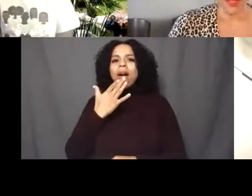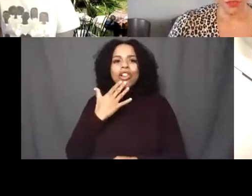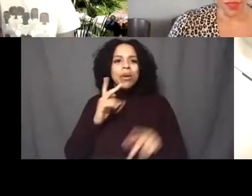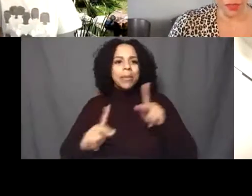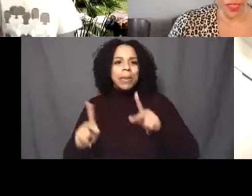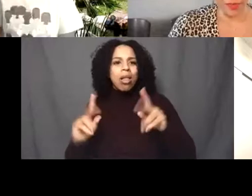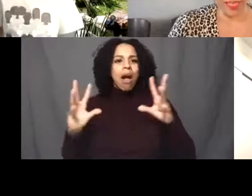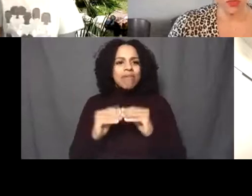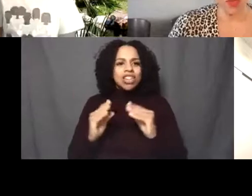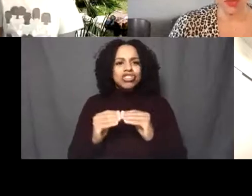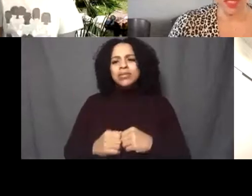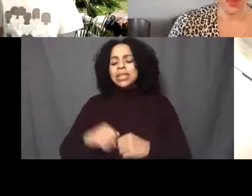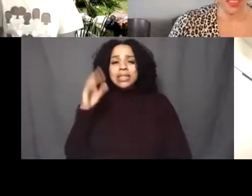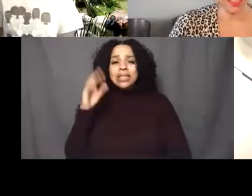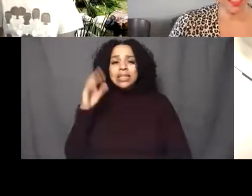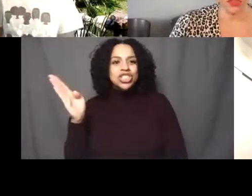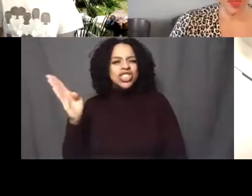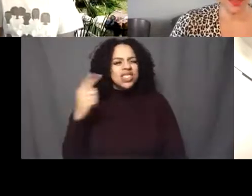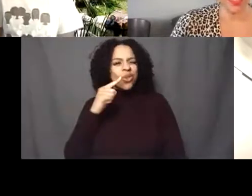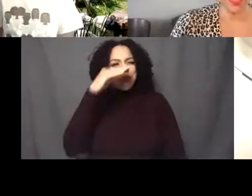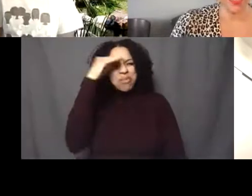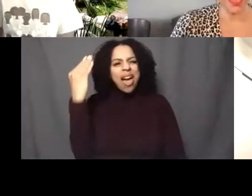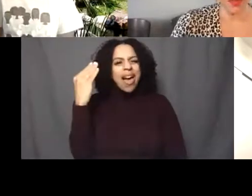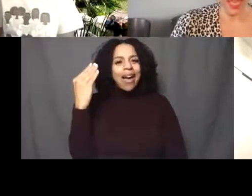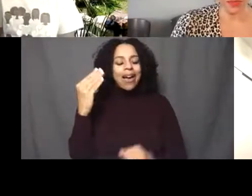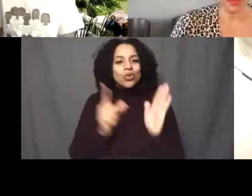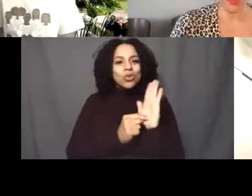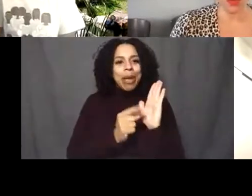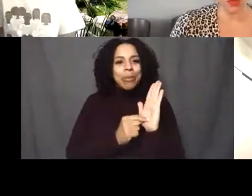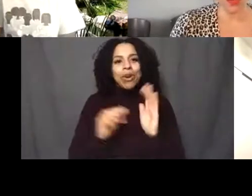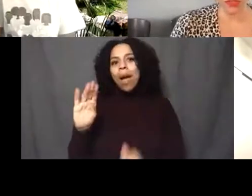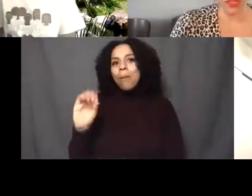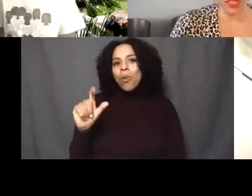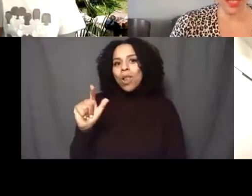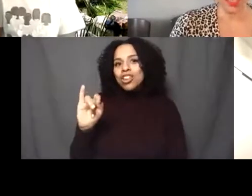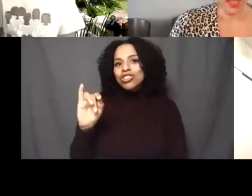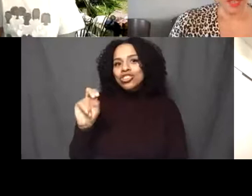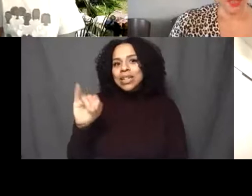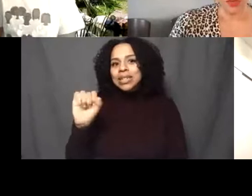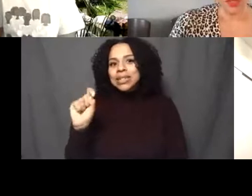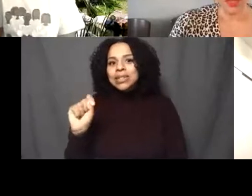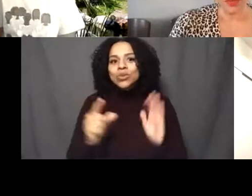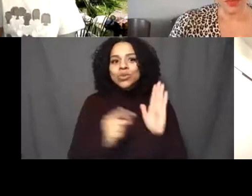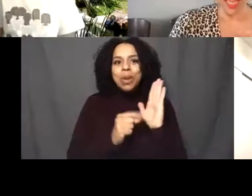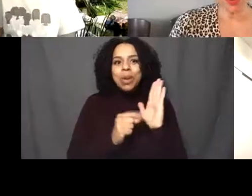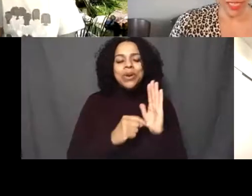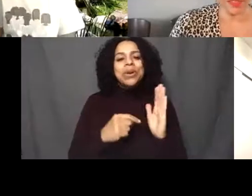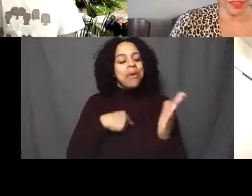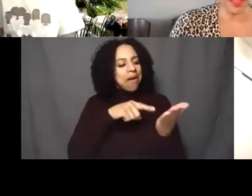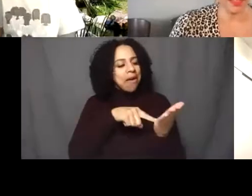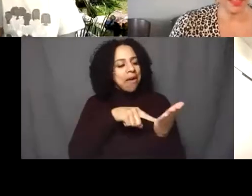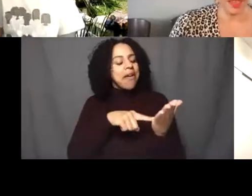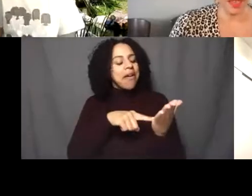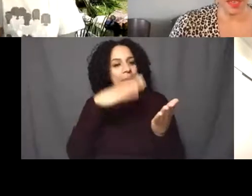of columns that were being written in Black newspapers and abolitionist newspapers, and seeing how Black people were refusing. So Black people were